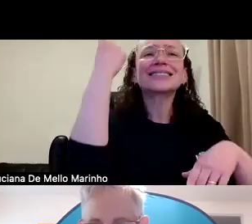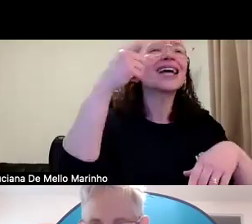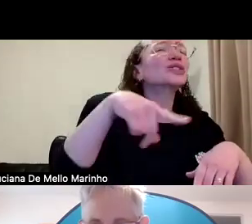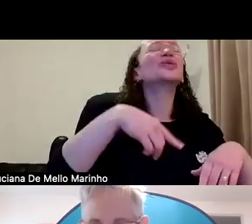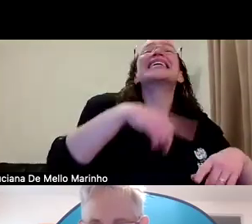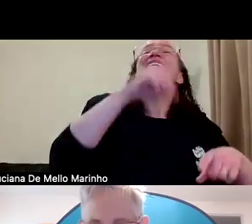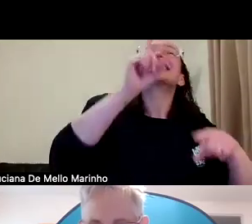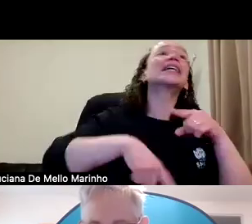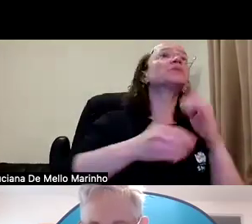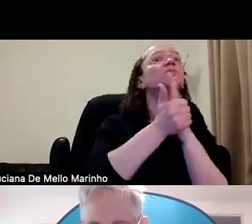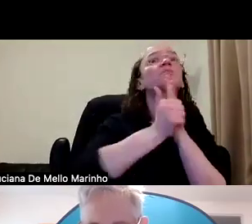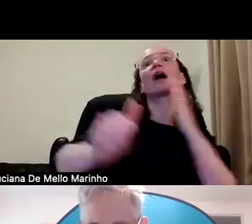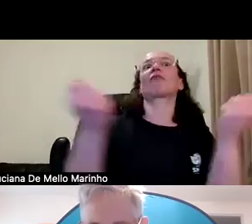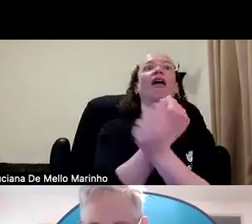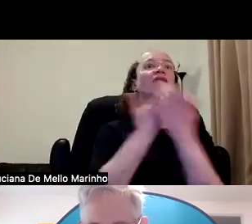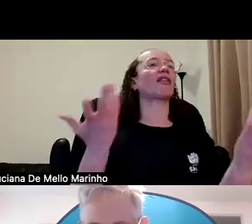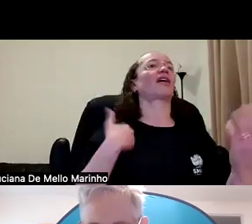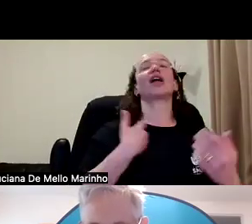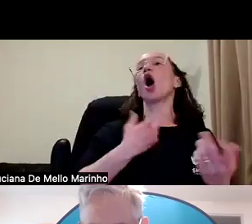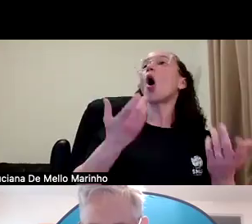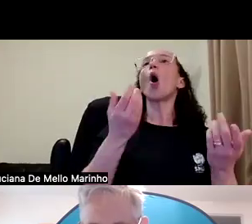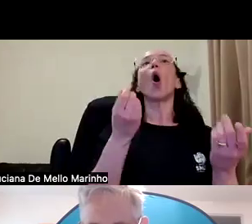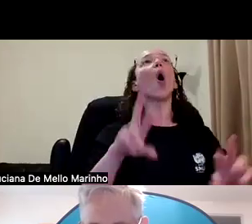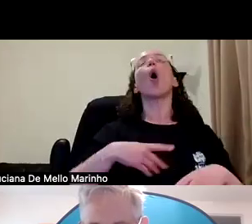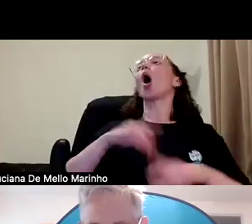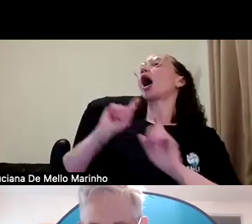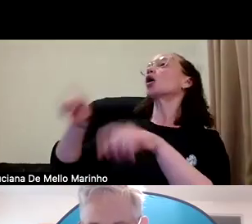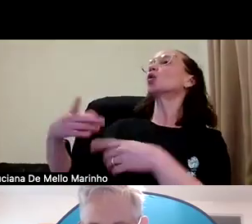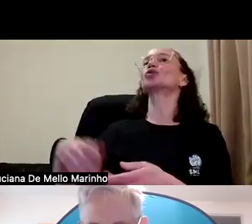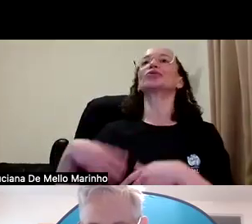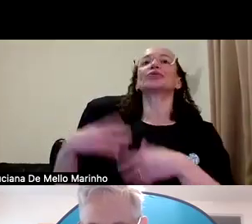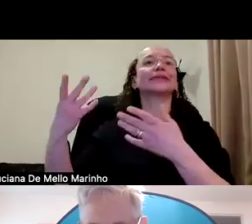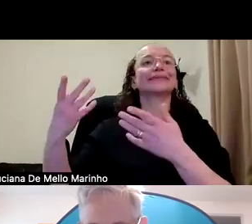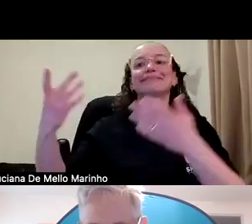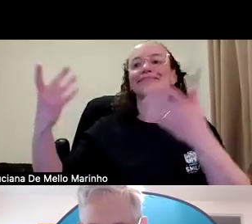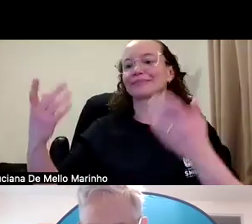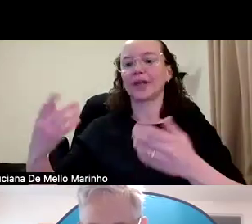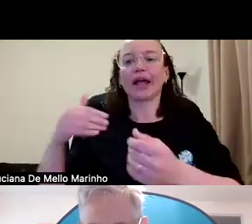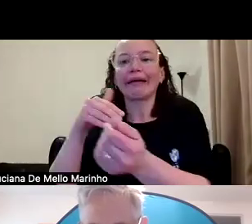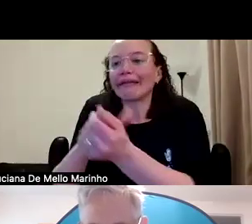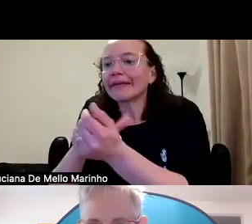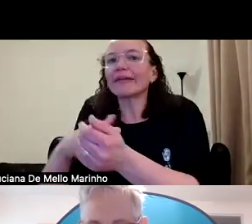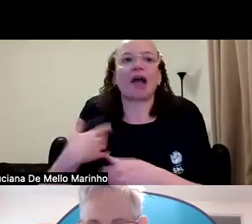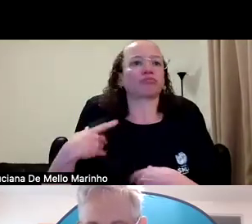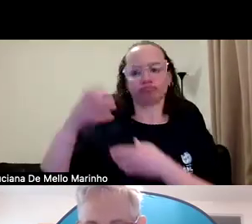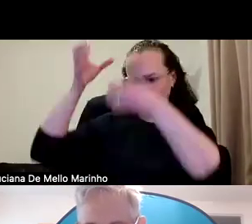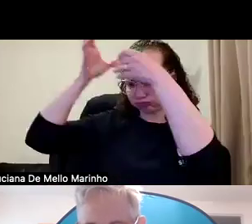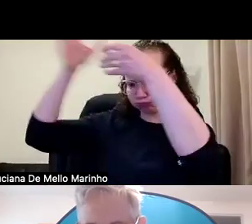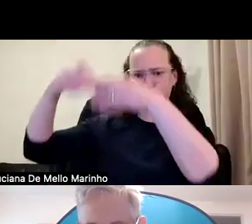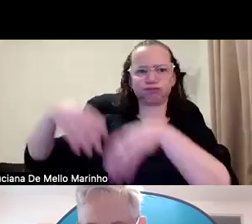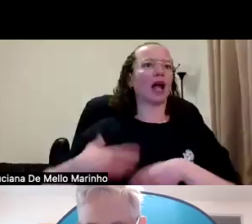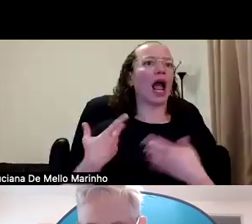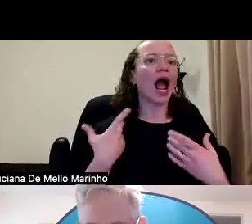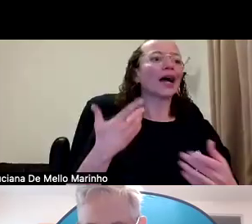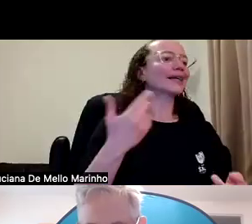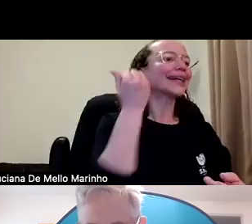It's impossible, right? I understand that you don't have to be totally skilled or knowledge in everything. You're not going to, you're